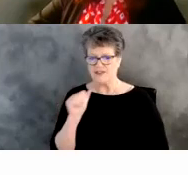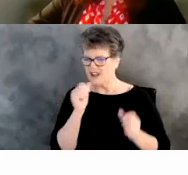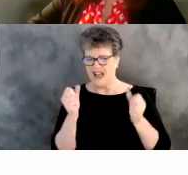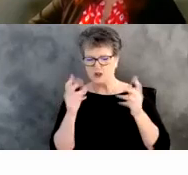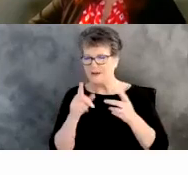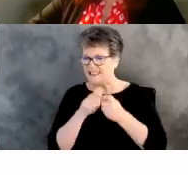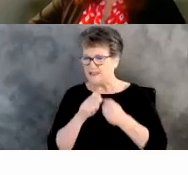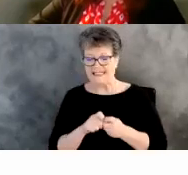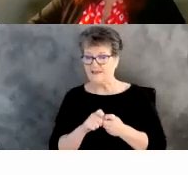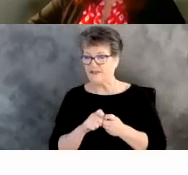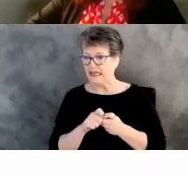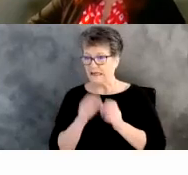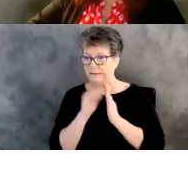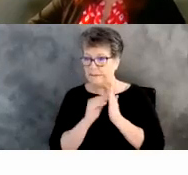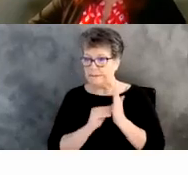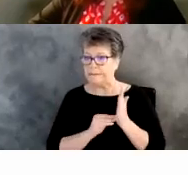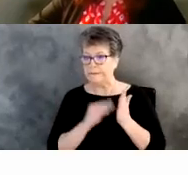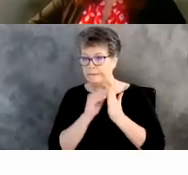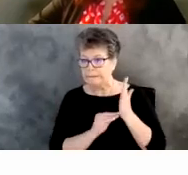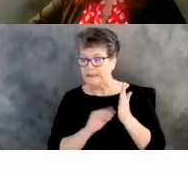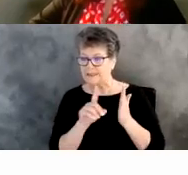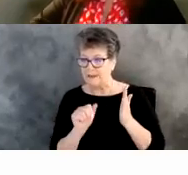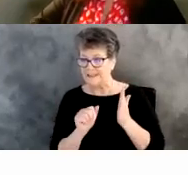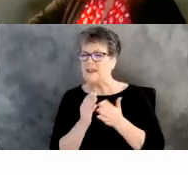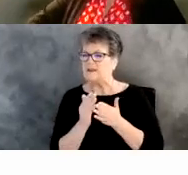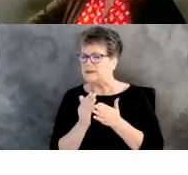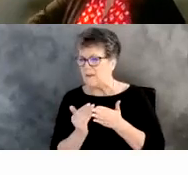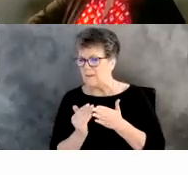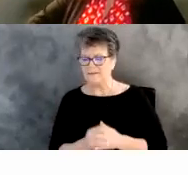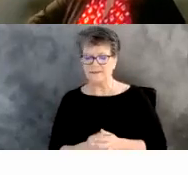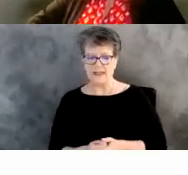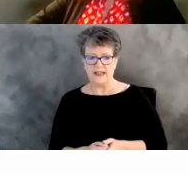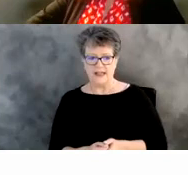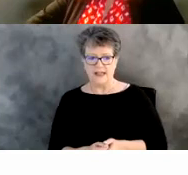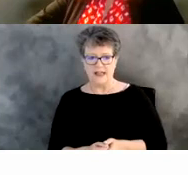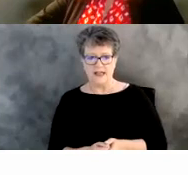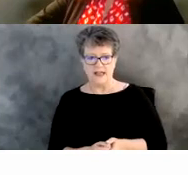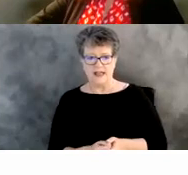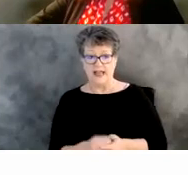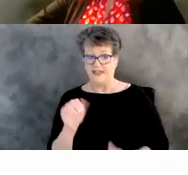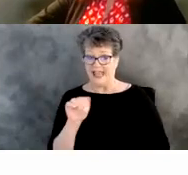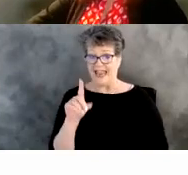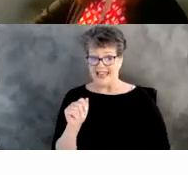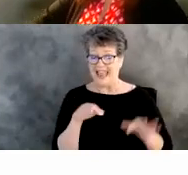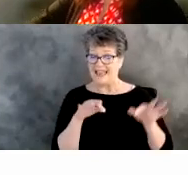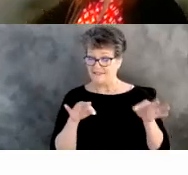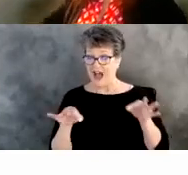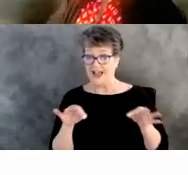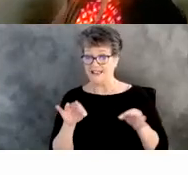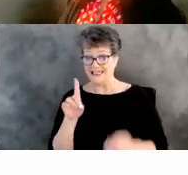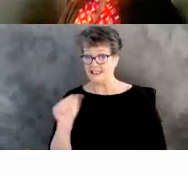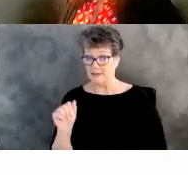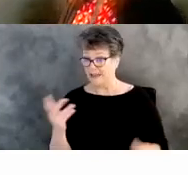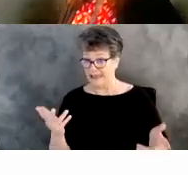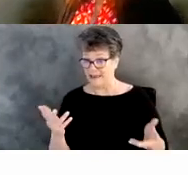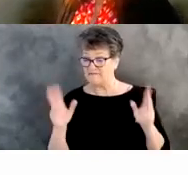specific conditions that are actually listed, but there are some. And basically, the ADA defines disability as